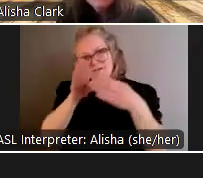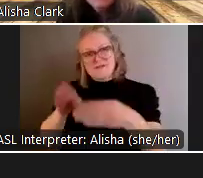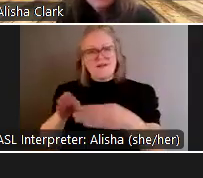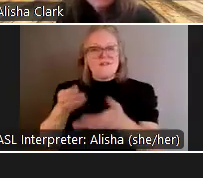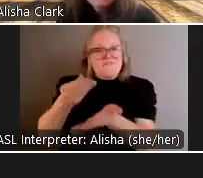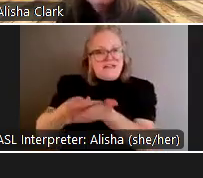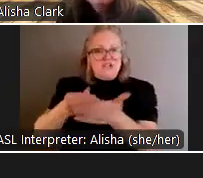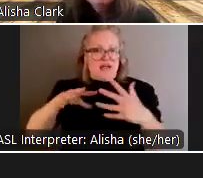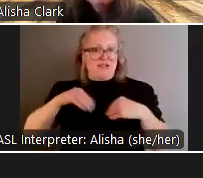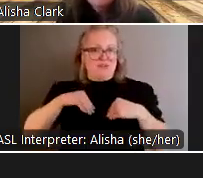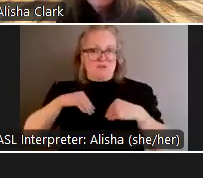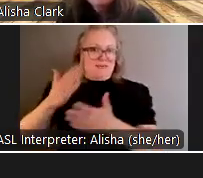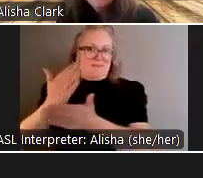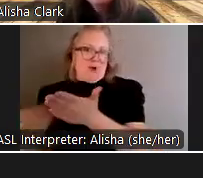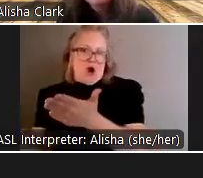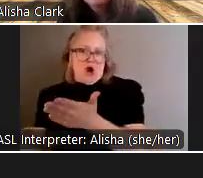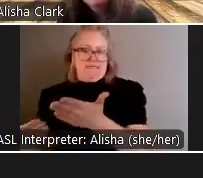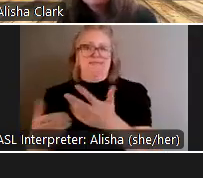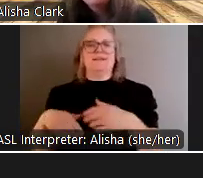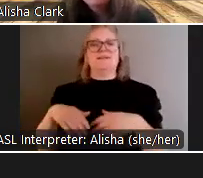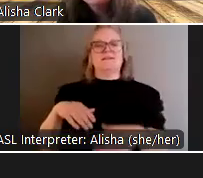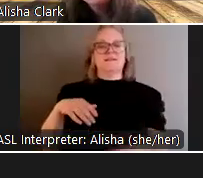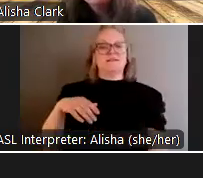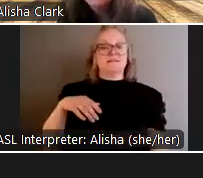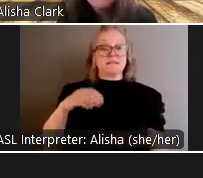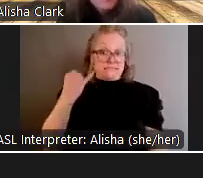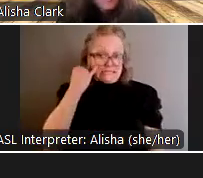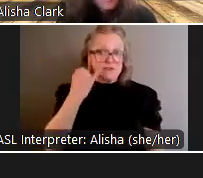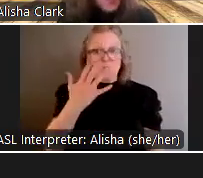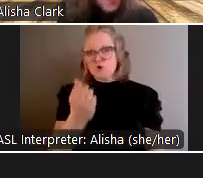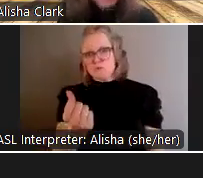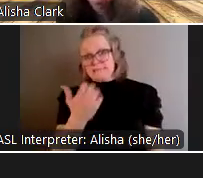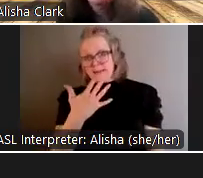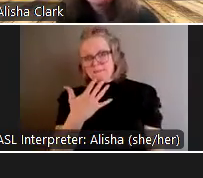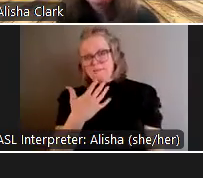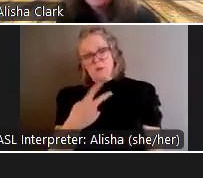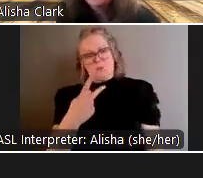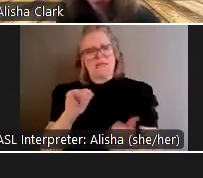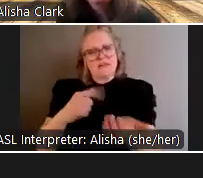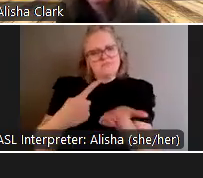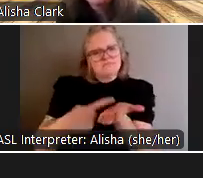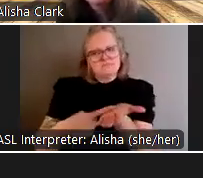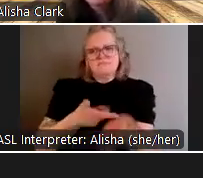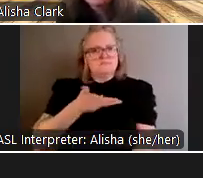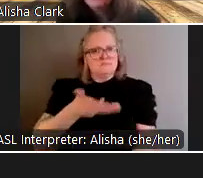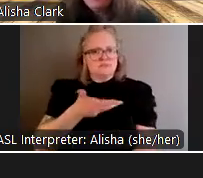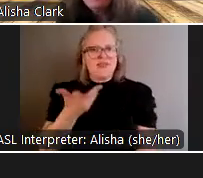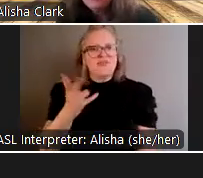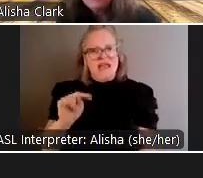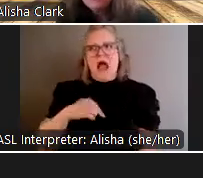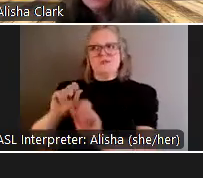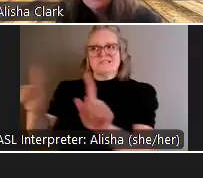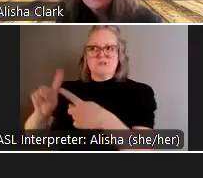side. But that is something if you want to send me that we can also get back out to the group as